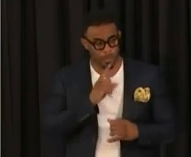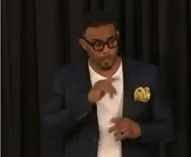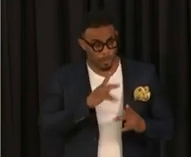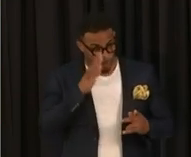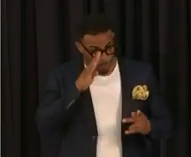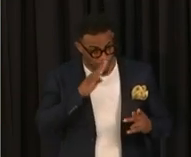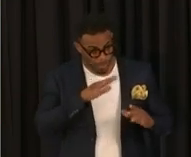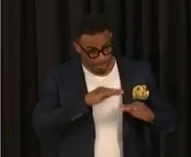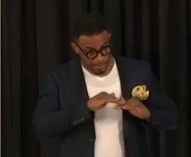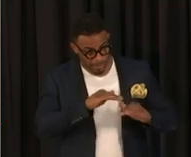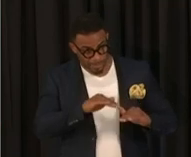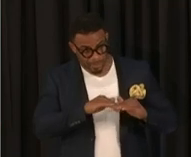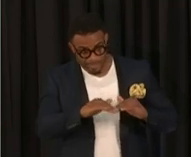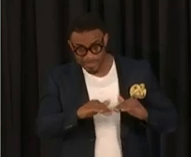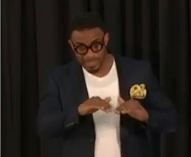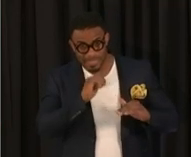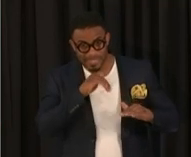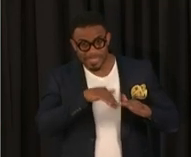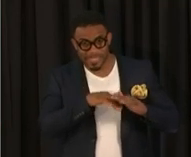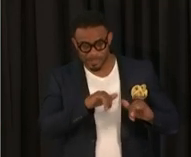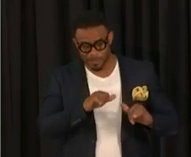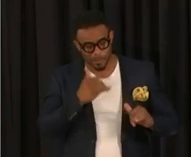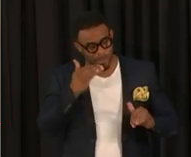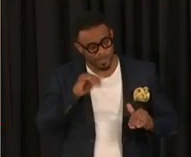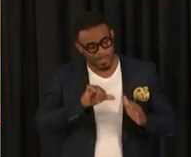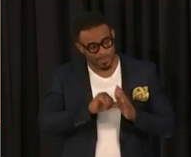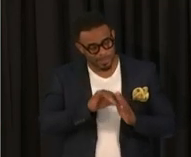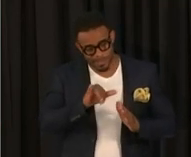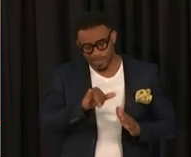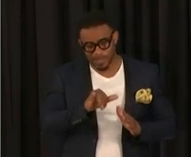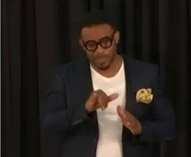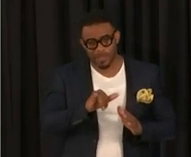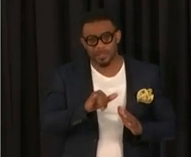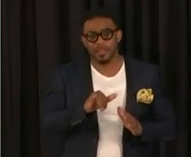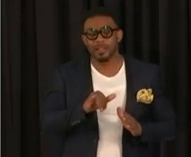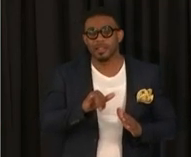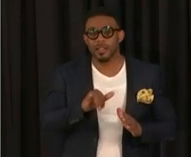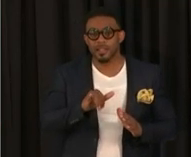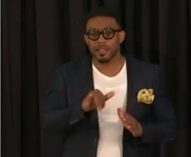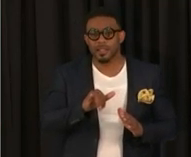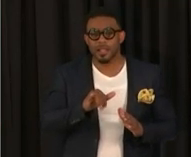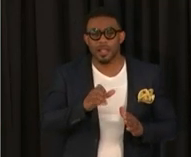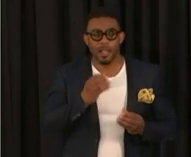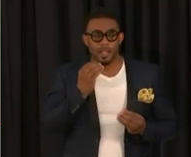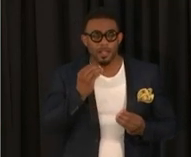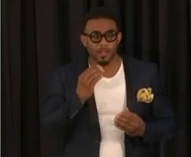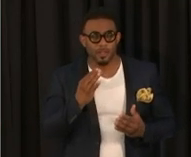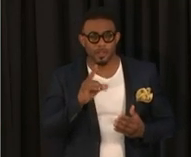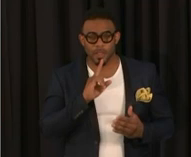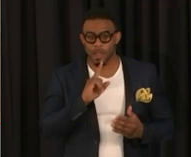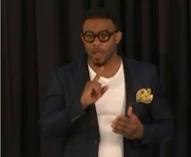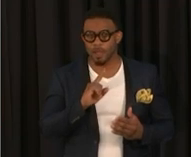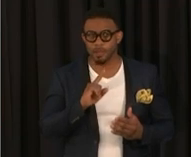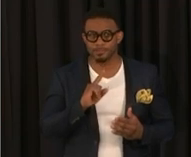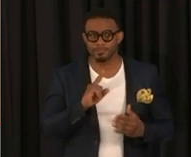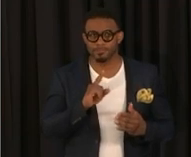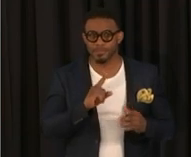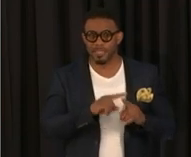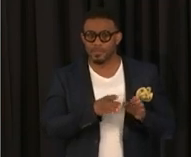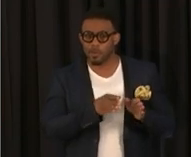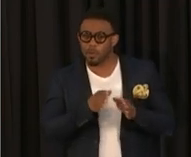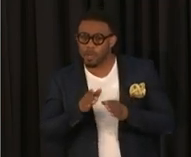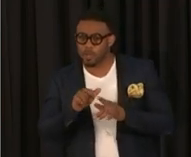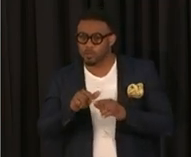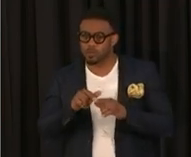know that sustainability is accessible. Mm-hmm. I think that's what we want to leave folks with today, is just letting folks know that there are